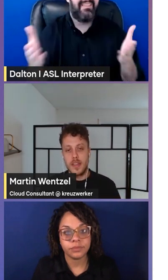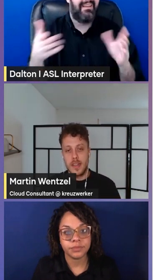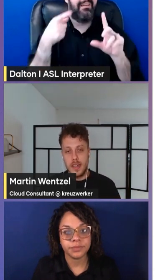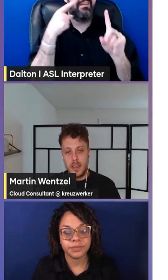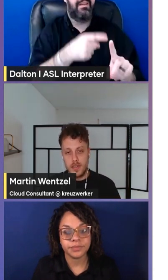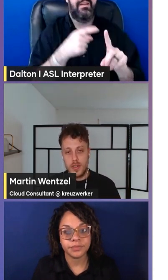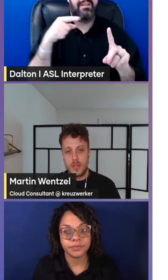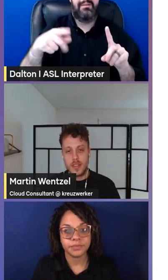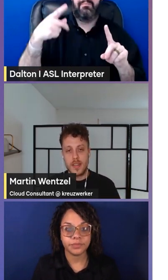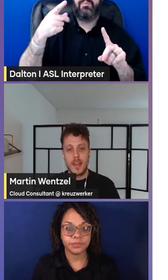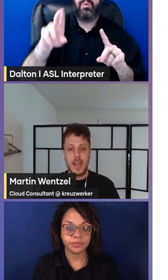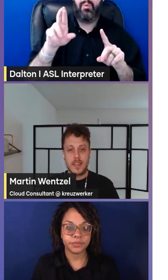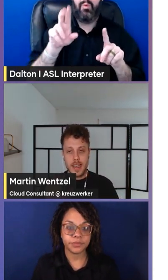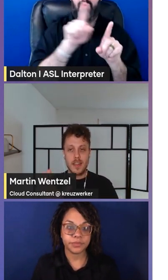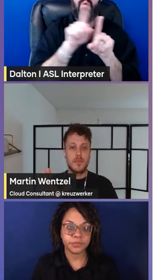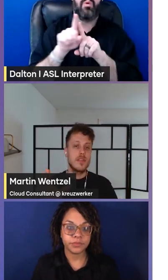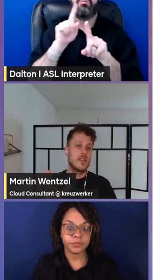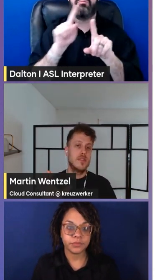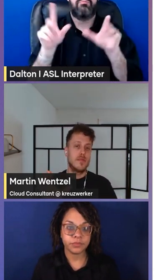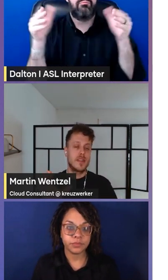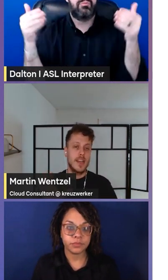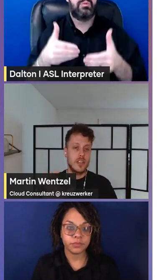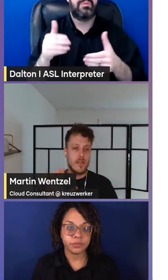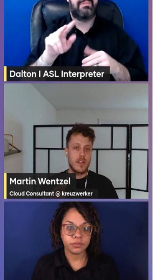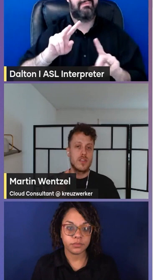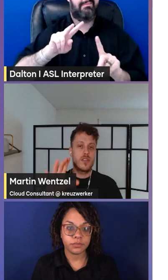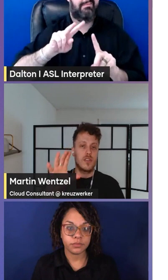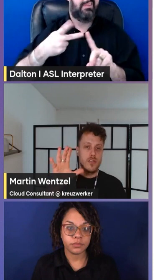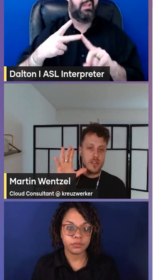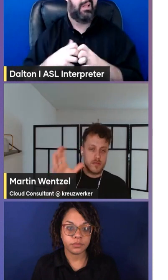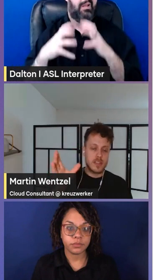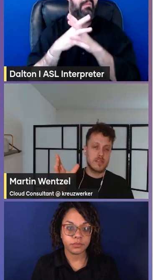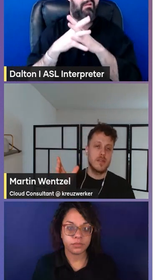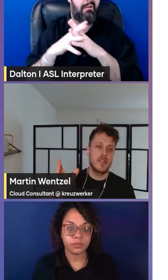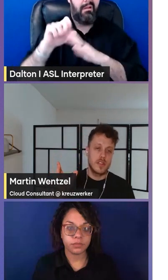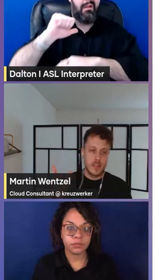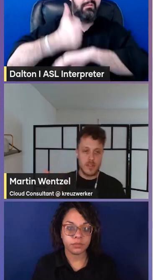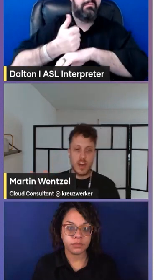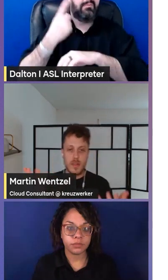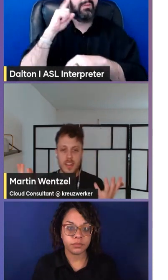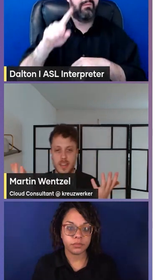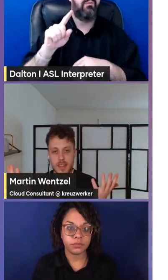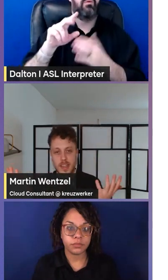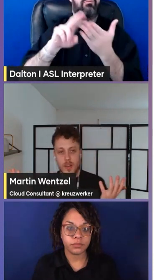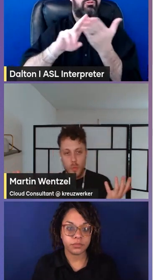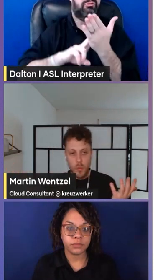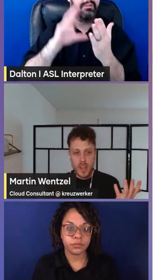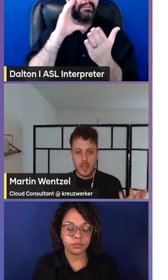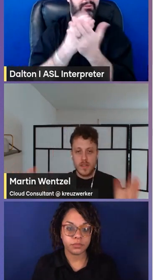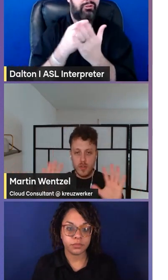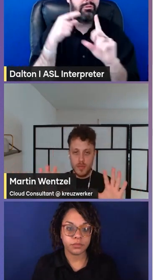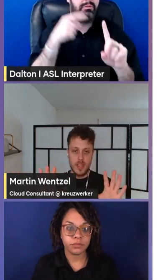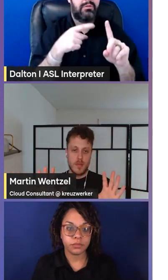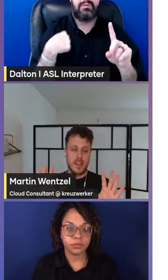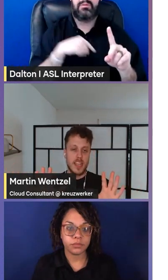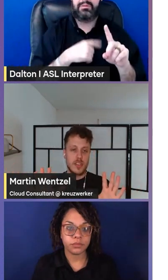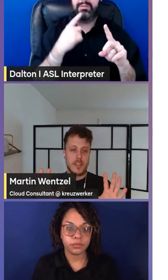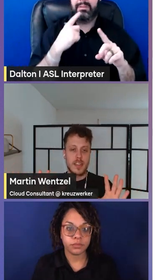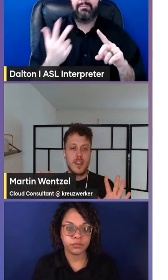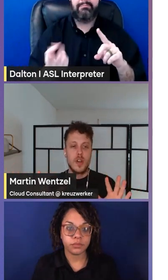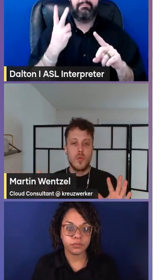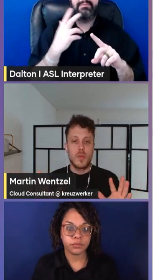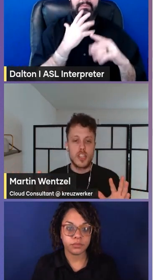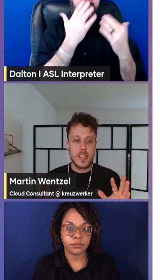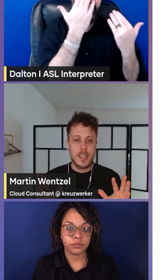also introduced a second build implementation for the Docker registry image. So now we did have two build